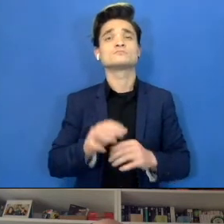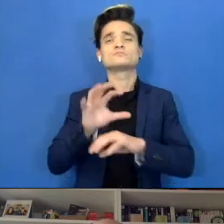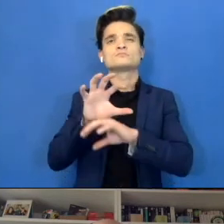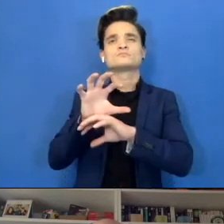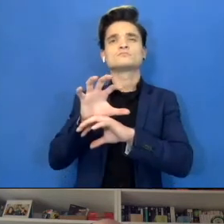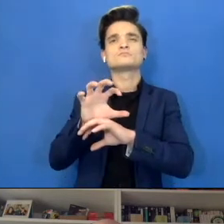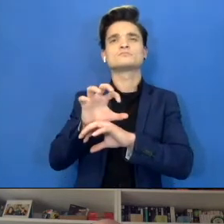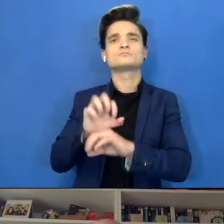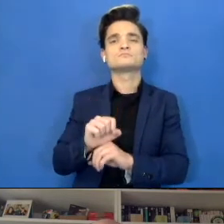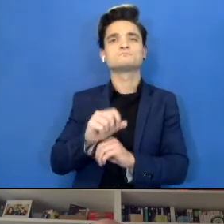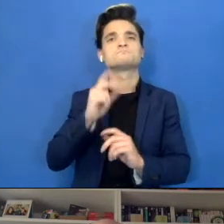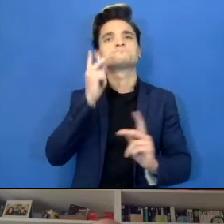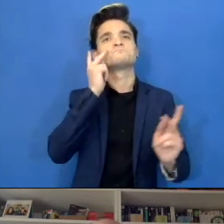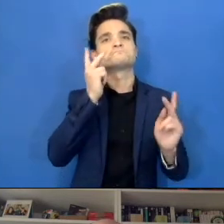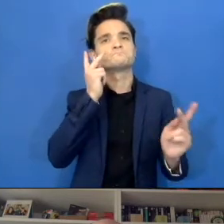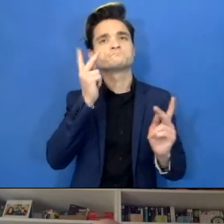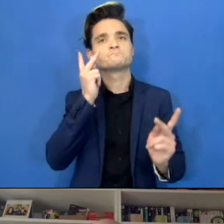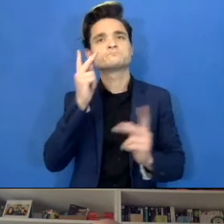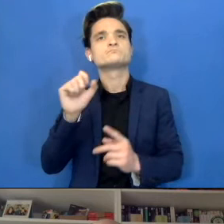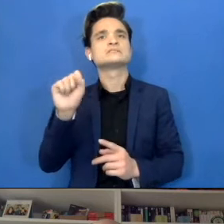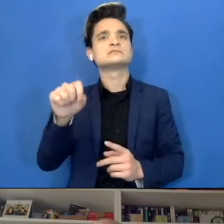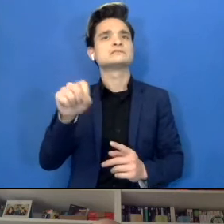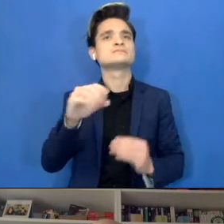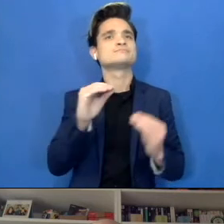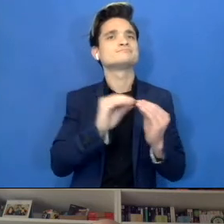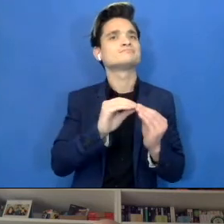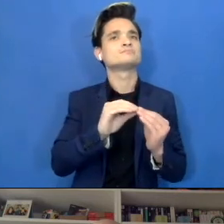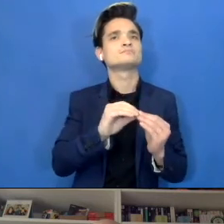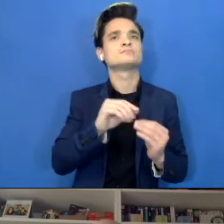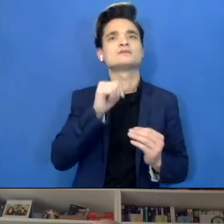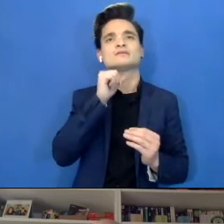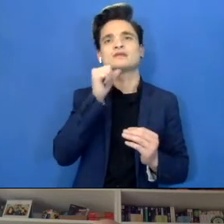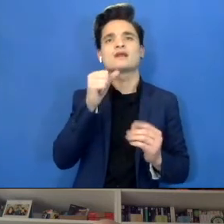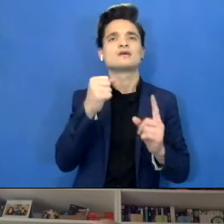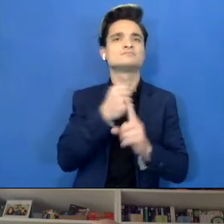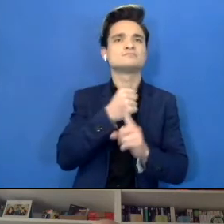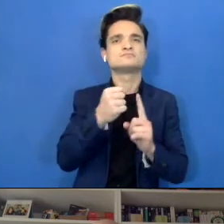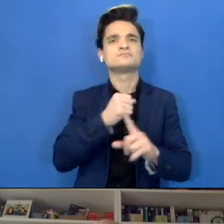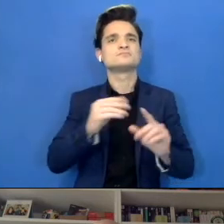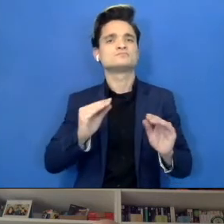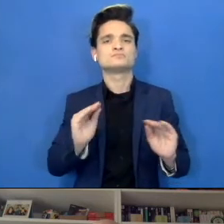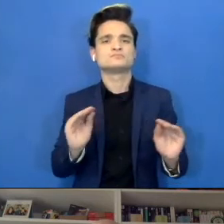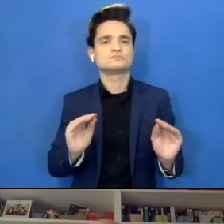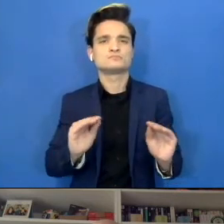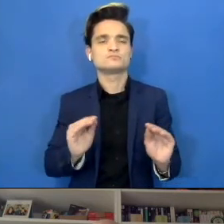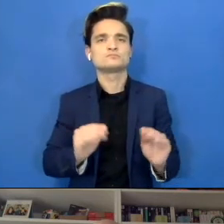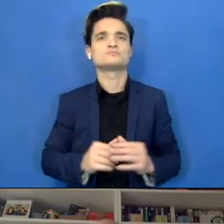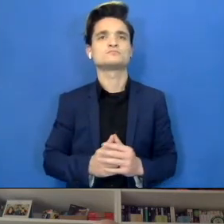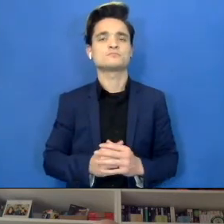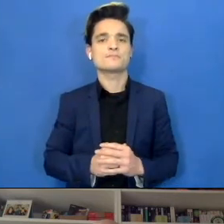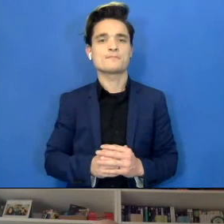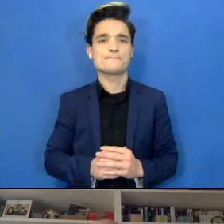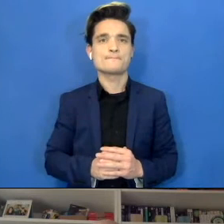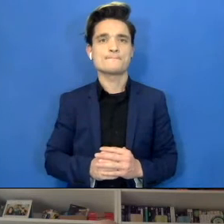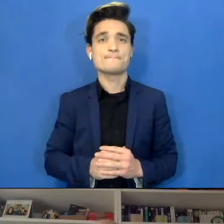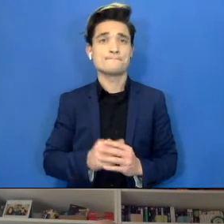I'm not sure if I agree. I see what you're saying, that the suspension of disbelief kind of cracks at the point where you have a